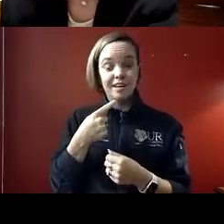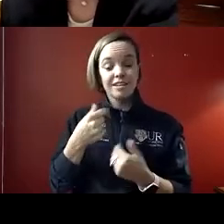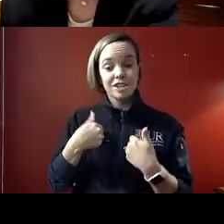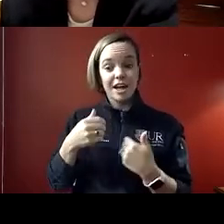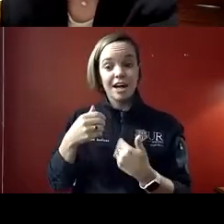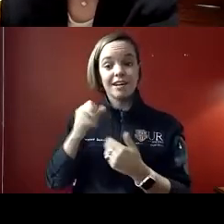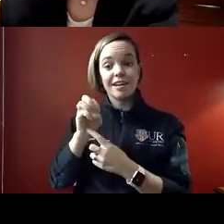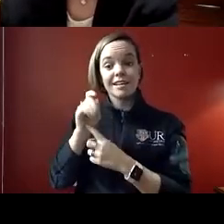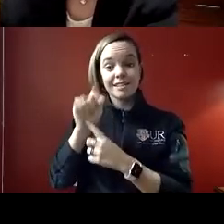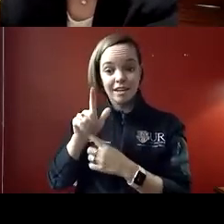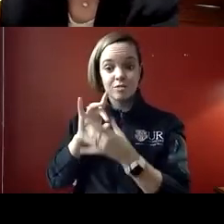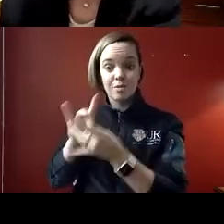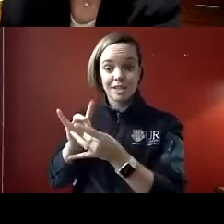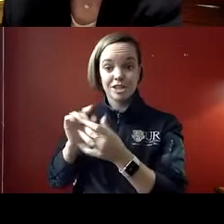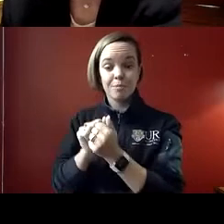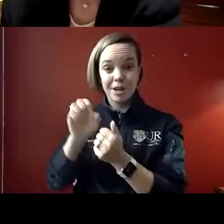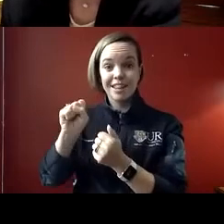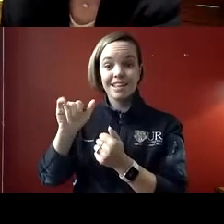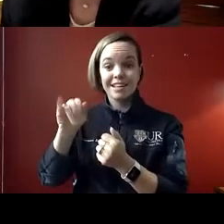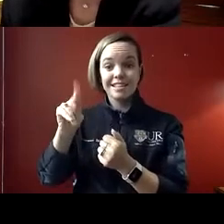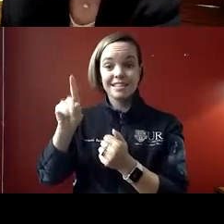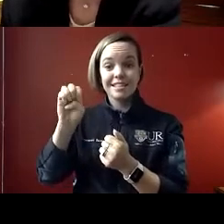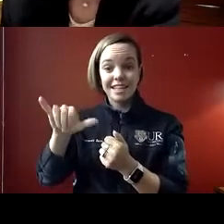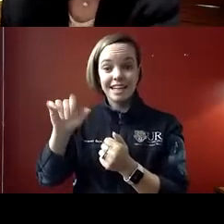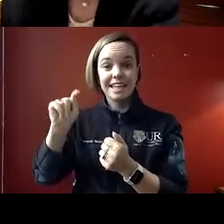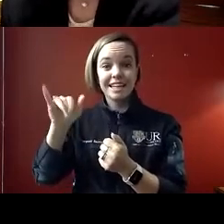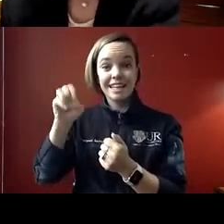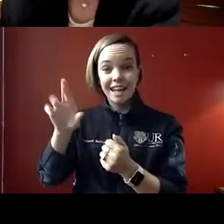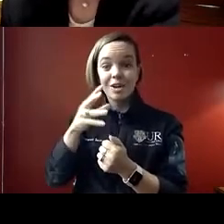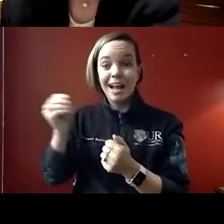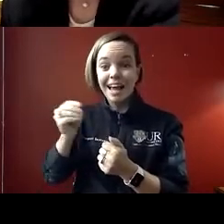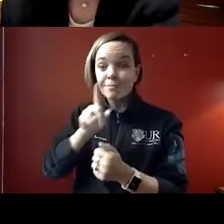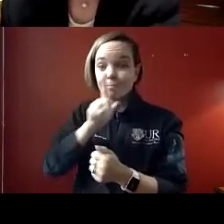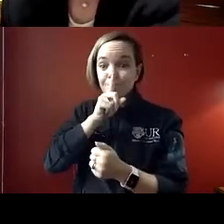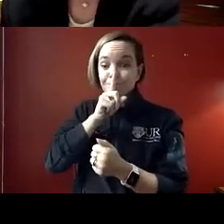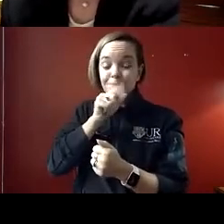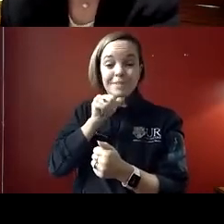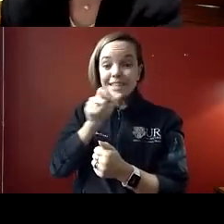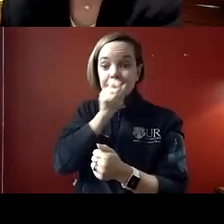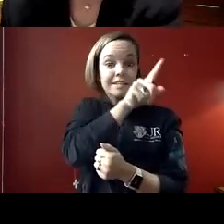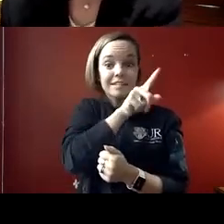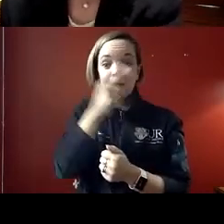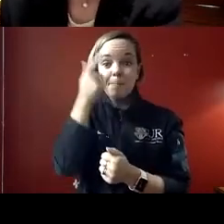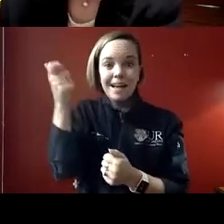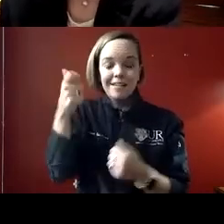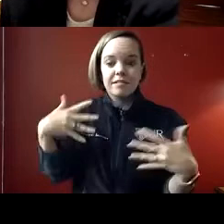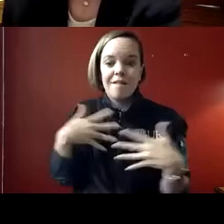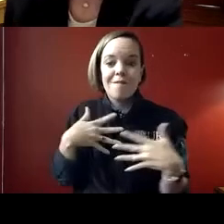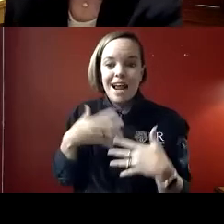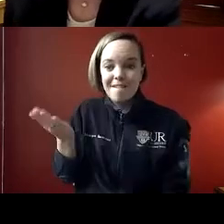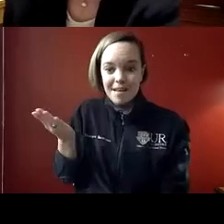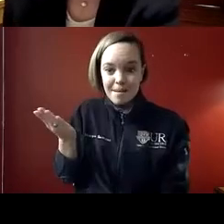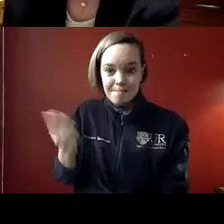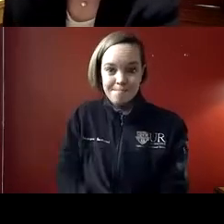Sidney Taylor, and she never reported it because she was afraid of him. So the